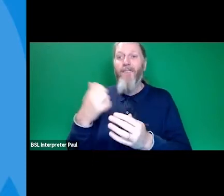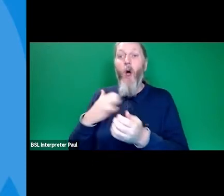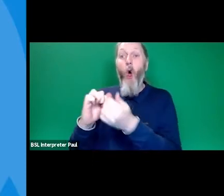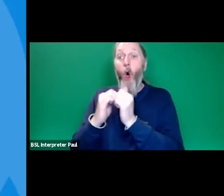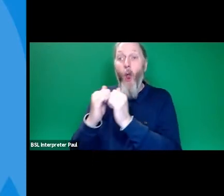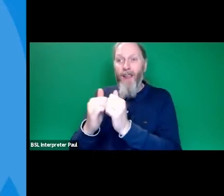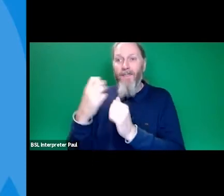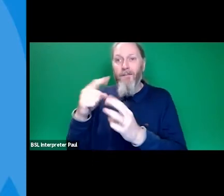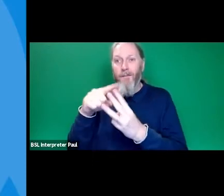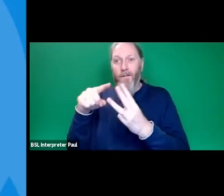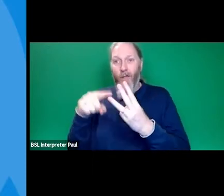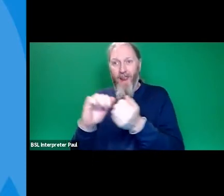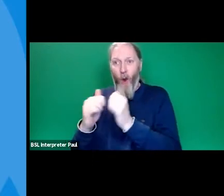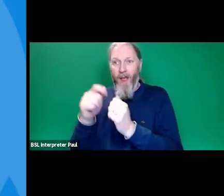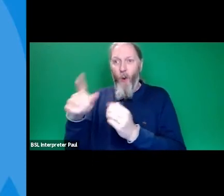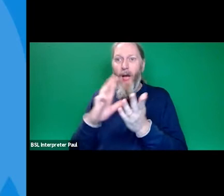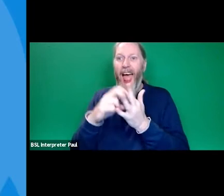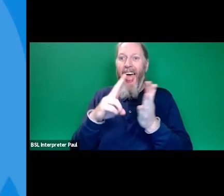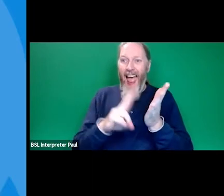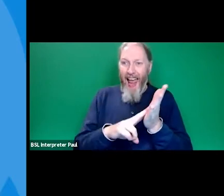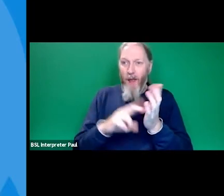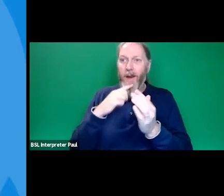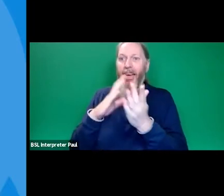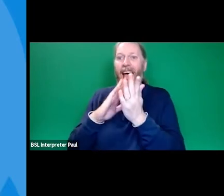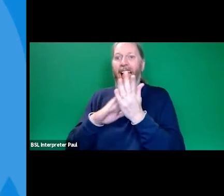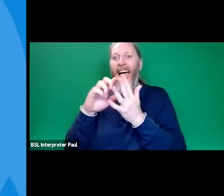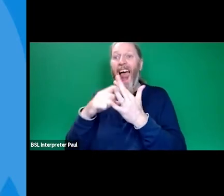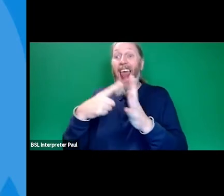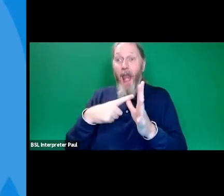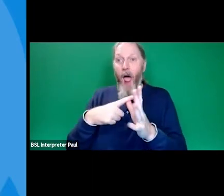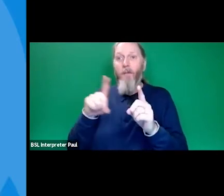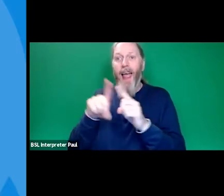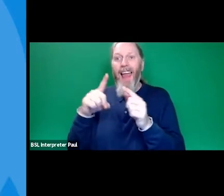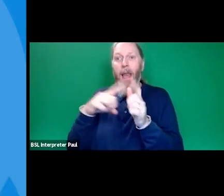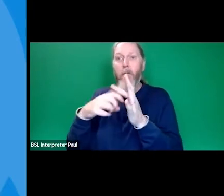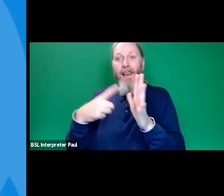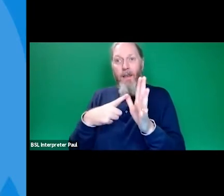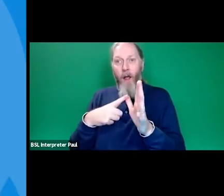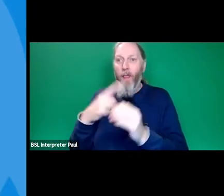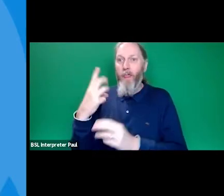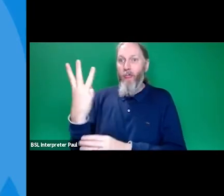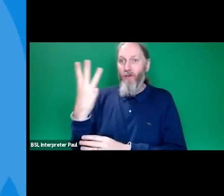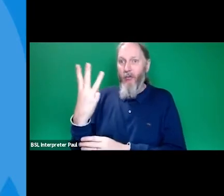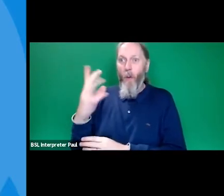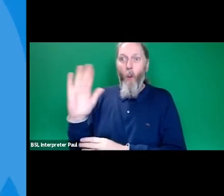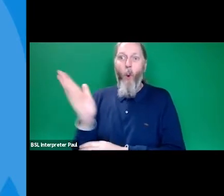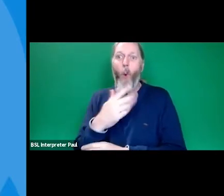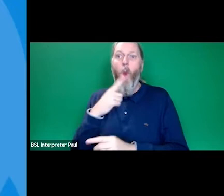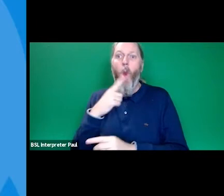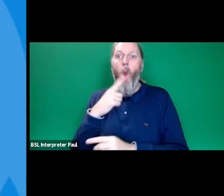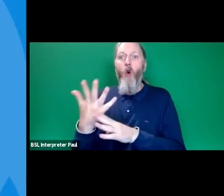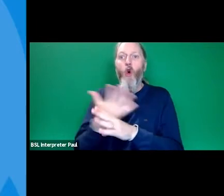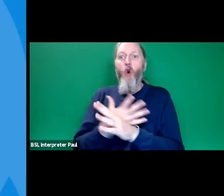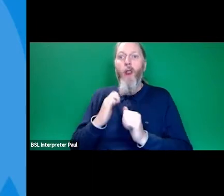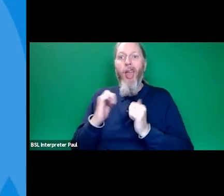Helena Webb and Helen Salmon, who are early help service managers for Cornwall Council, who've been very involved